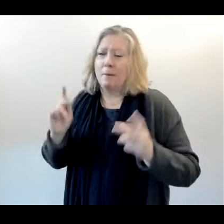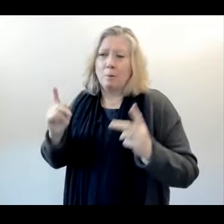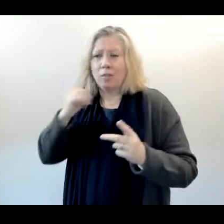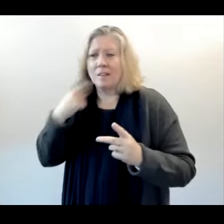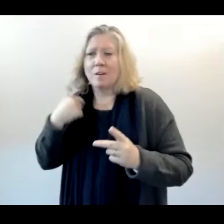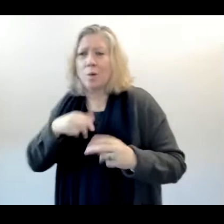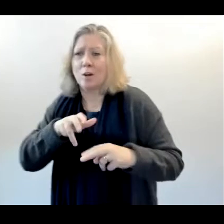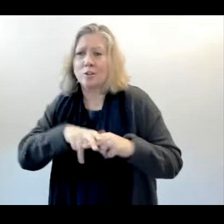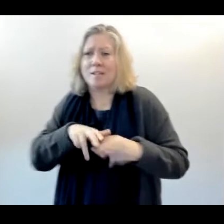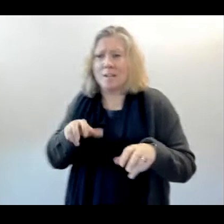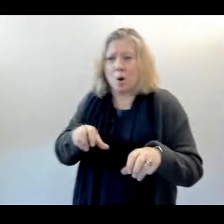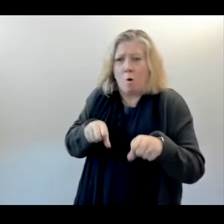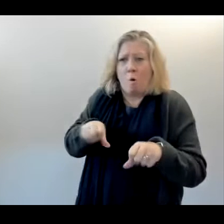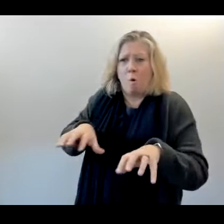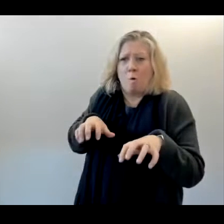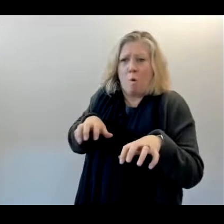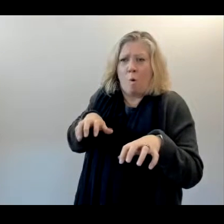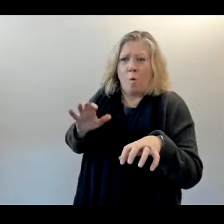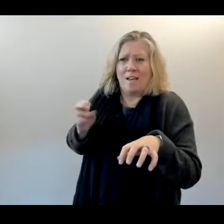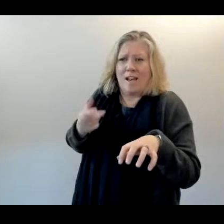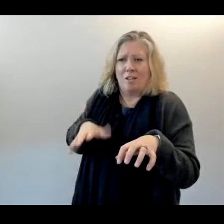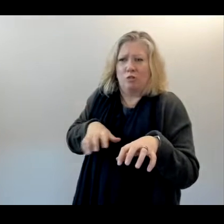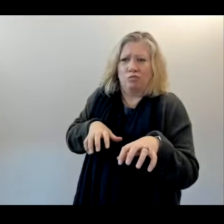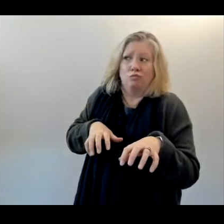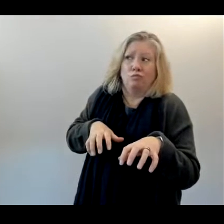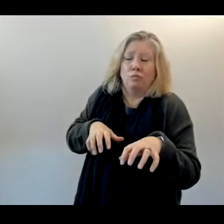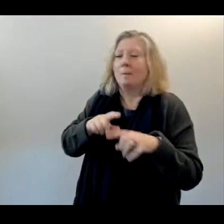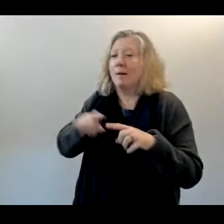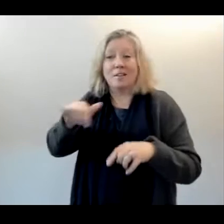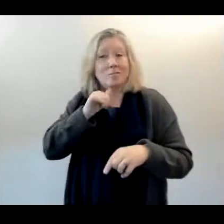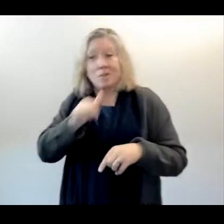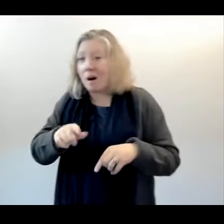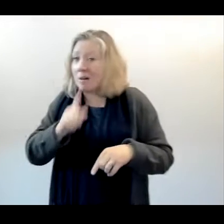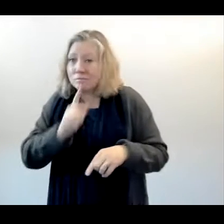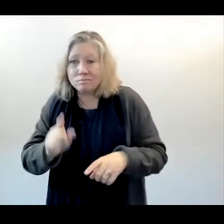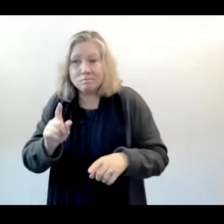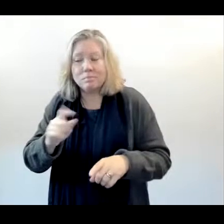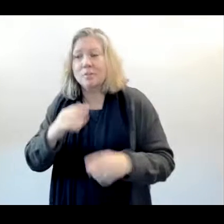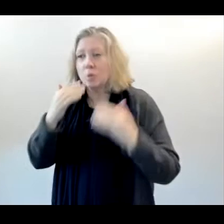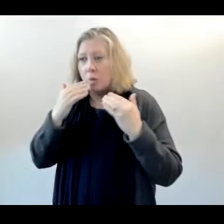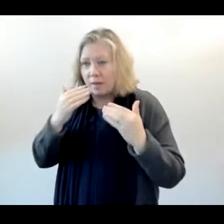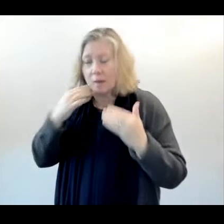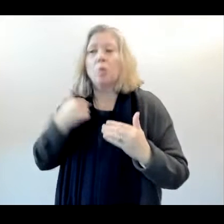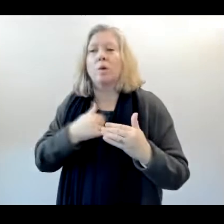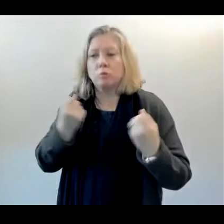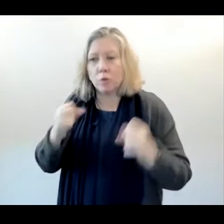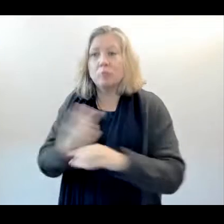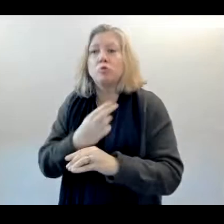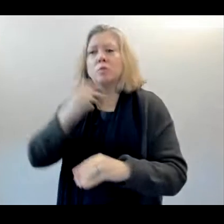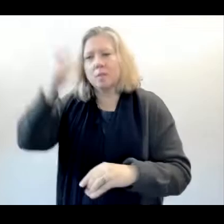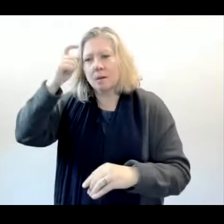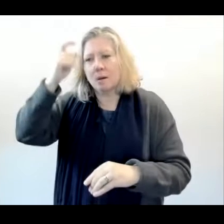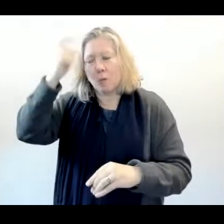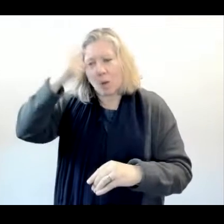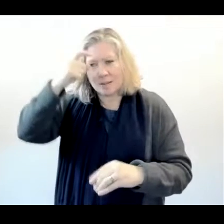the case. But we will absolutely accomplish as much as humanly possible with what we have. So thank you. Thank you.